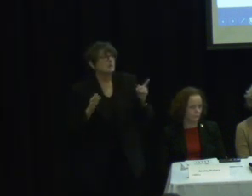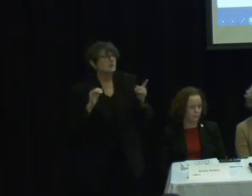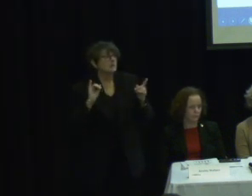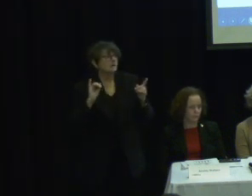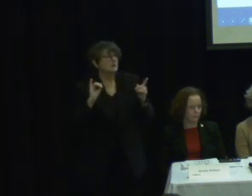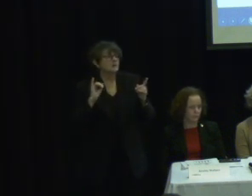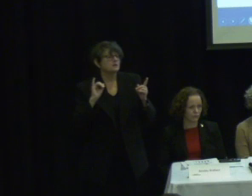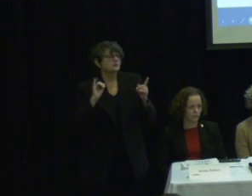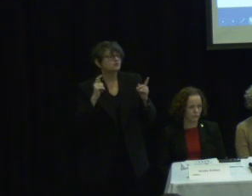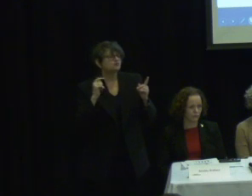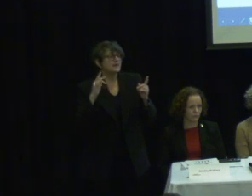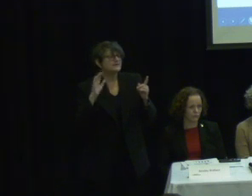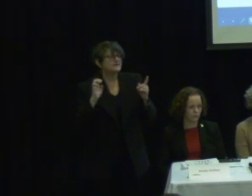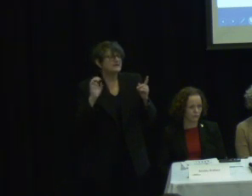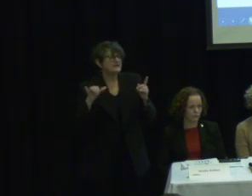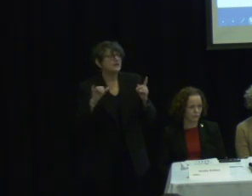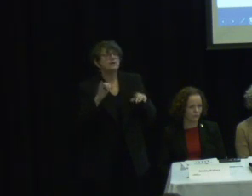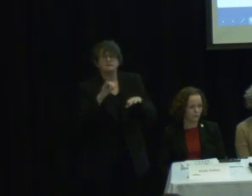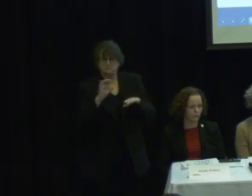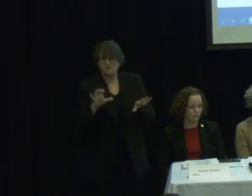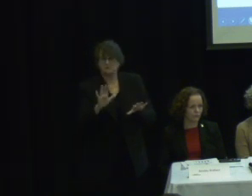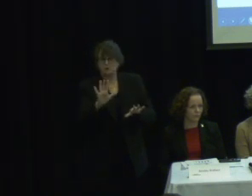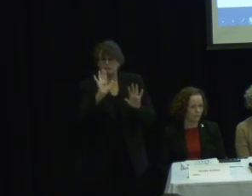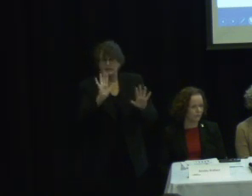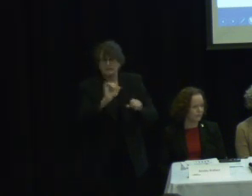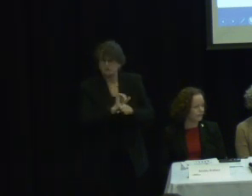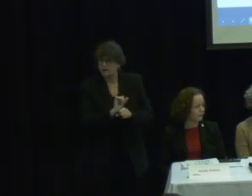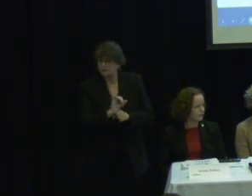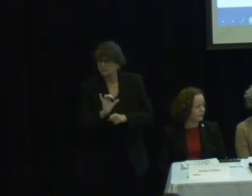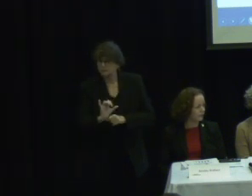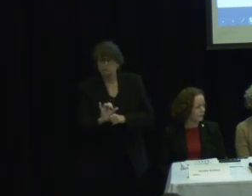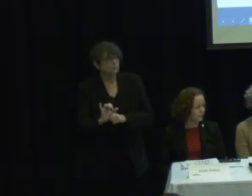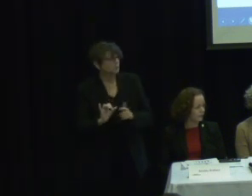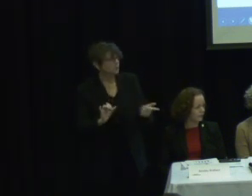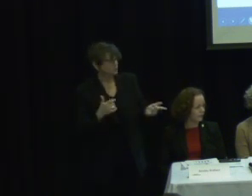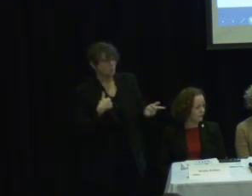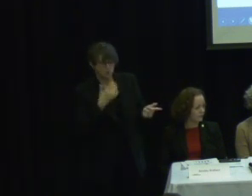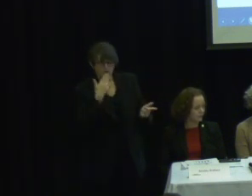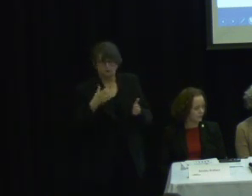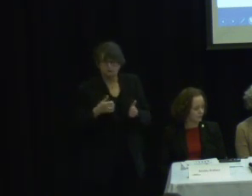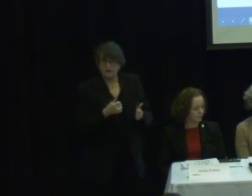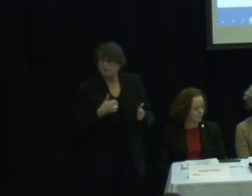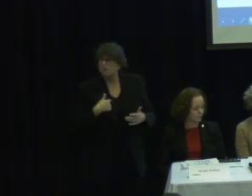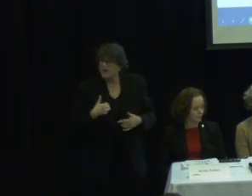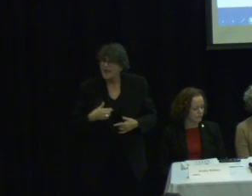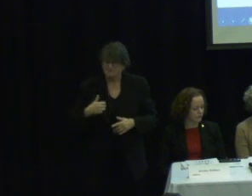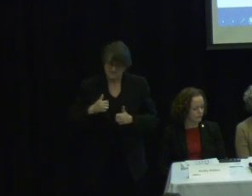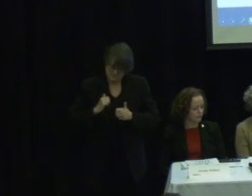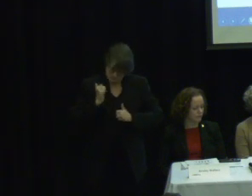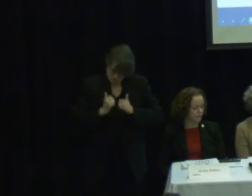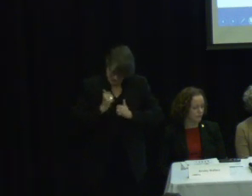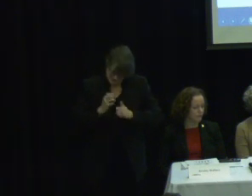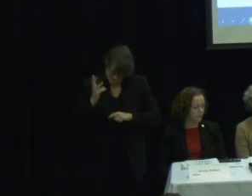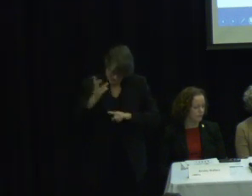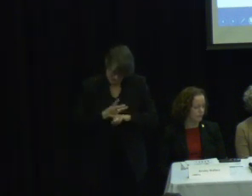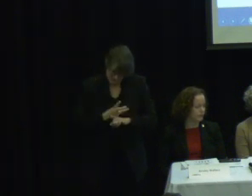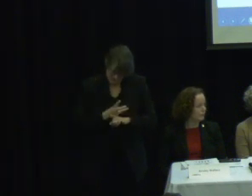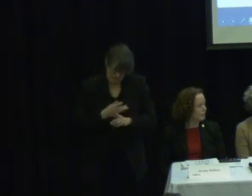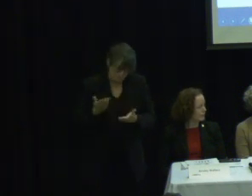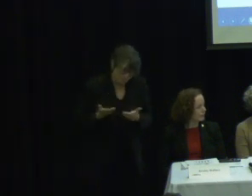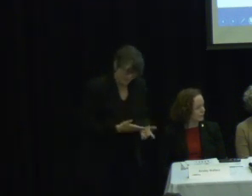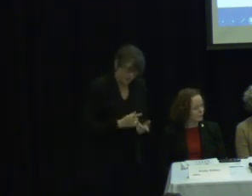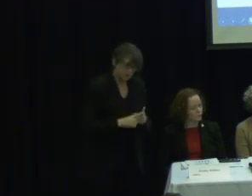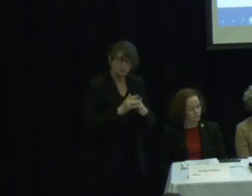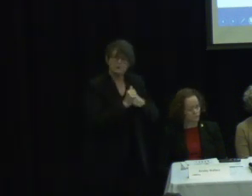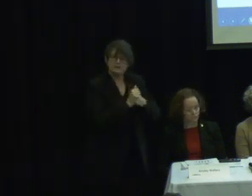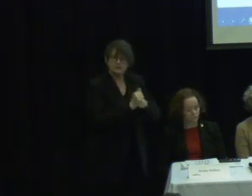job at looking all that and leading brand strategy here at the university. But we had a really aggressive 6 months really bringing it to the leadership table